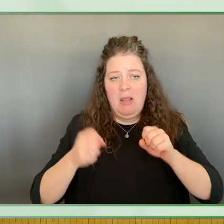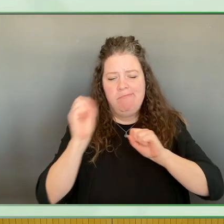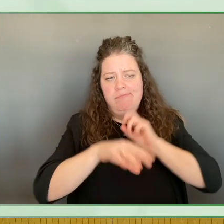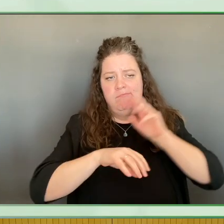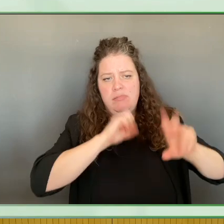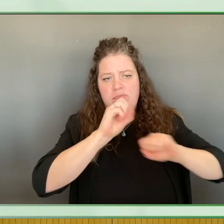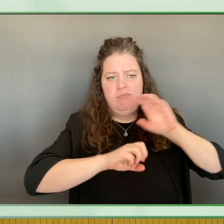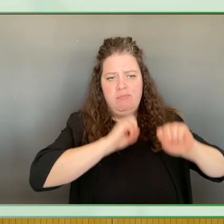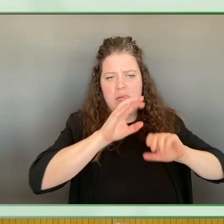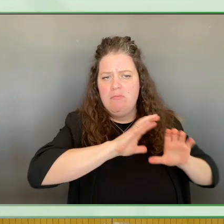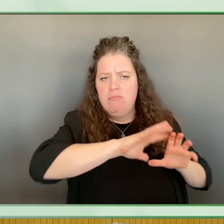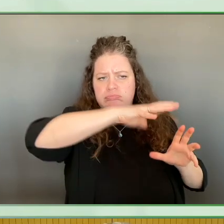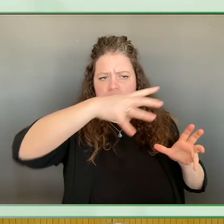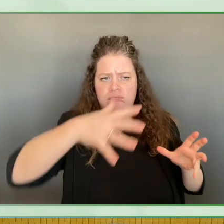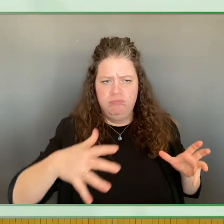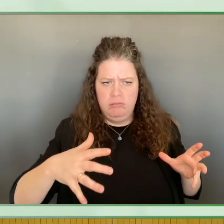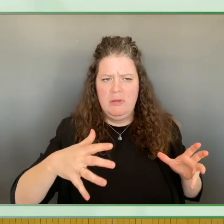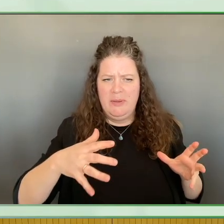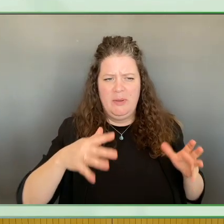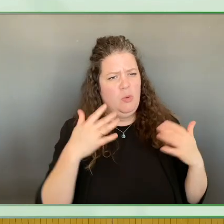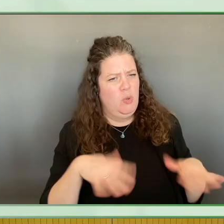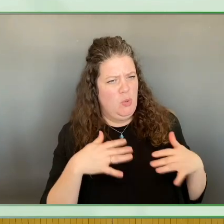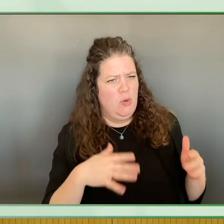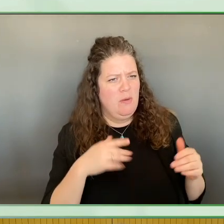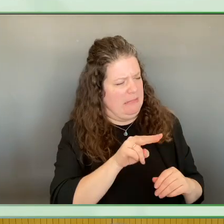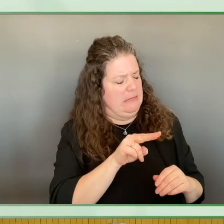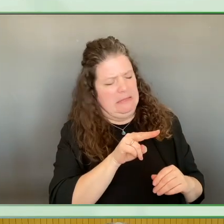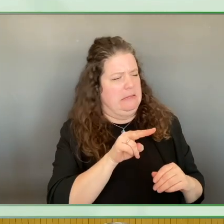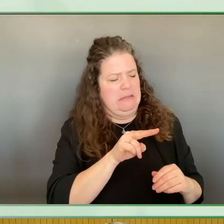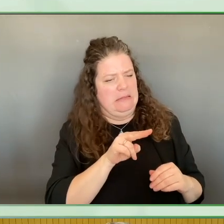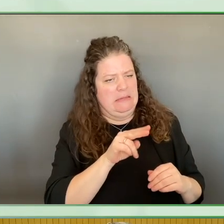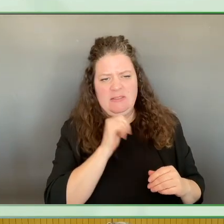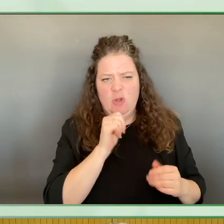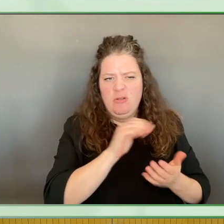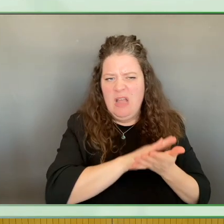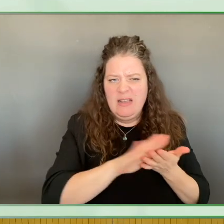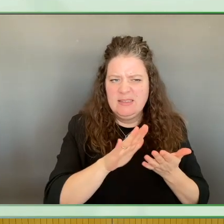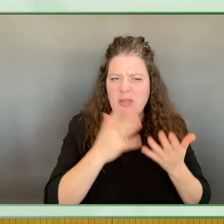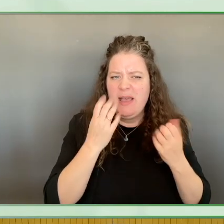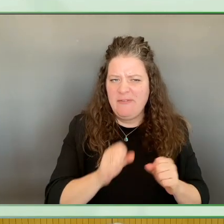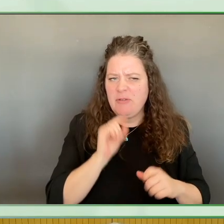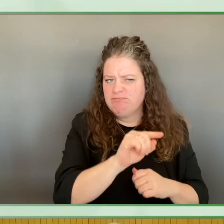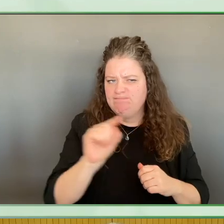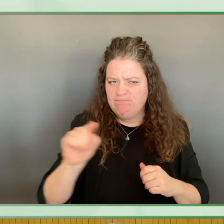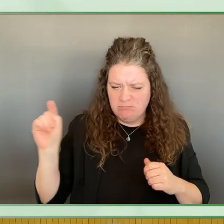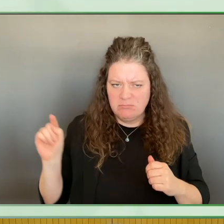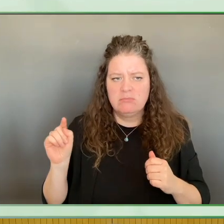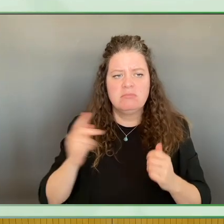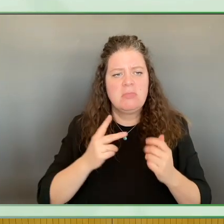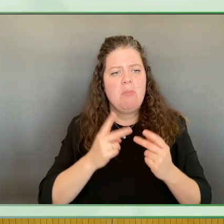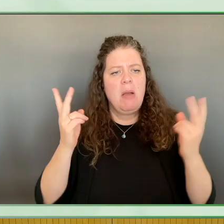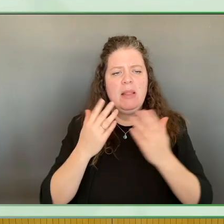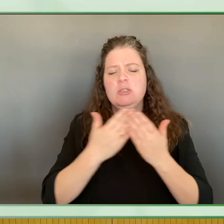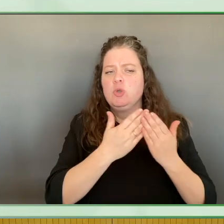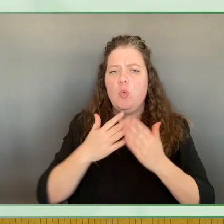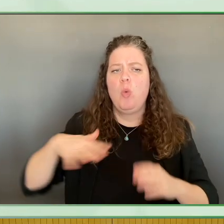it's very unpleasant, but it's not uncommon, especially in public school settings. And one of the